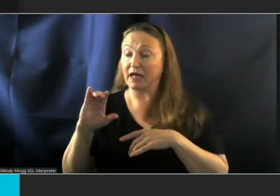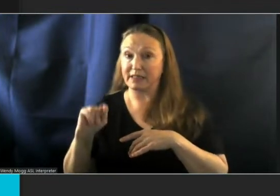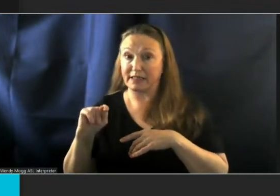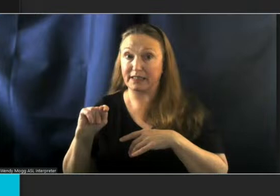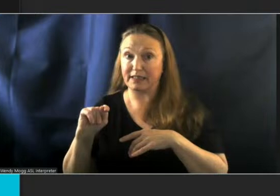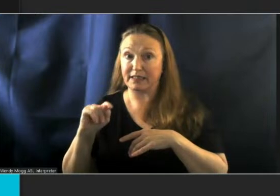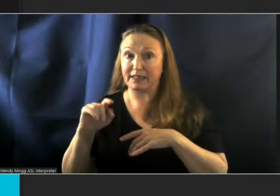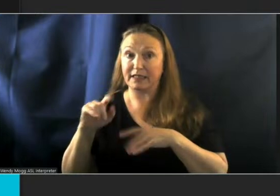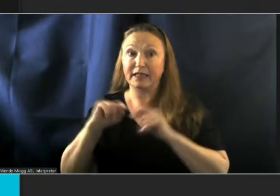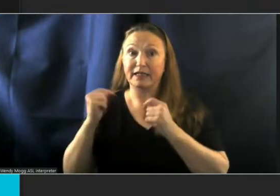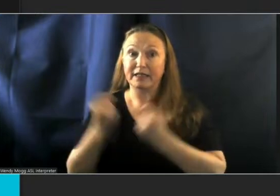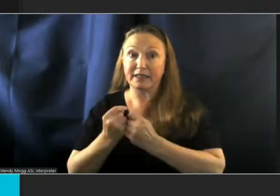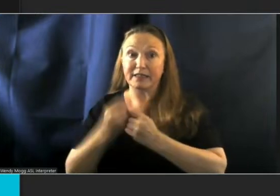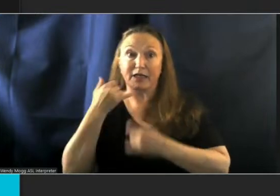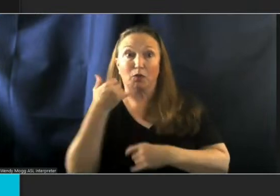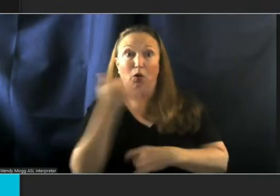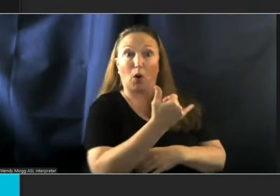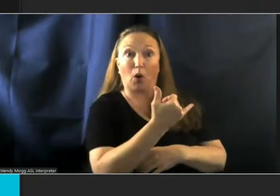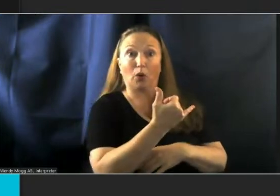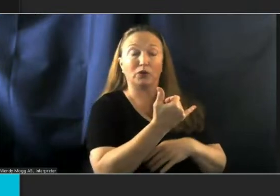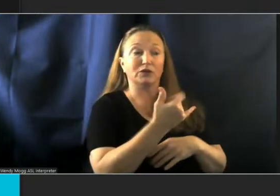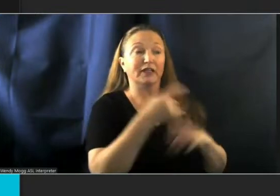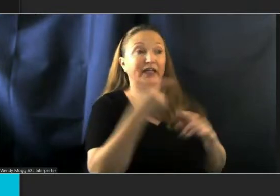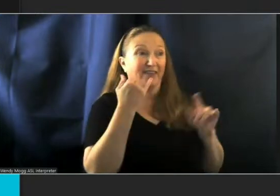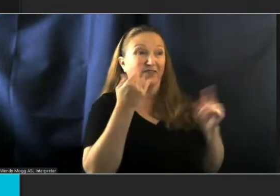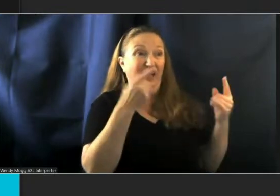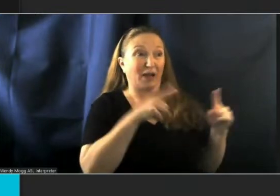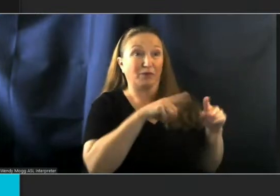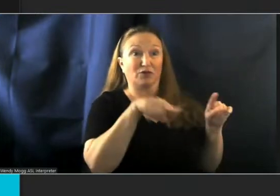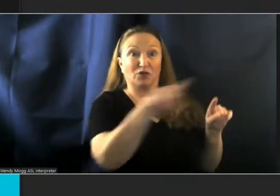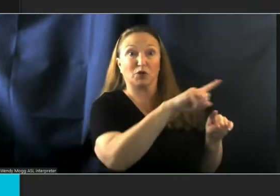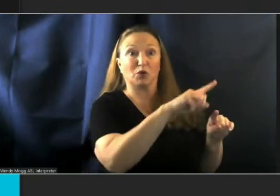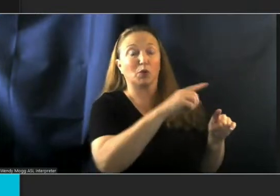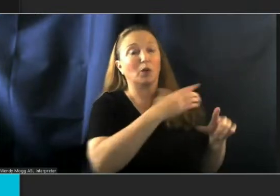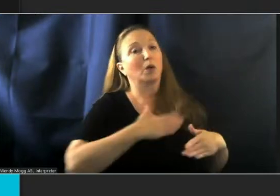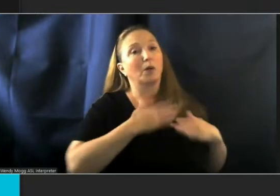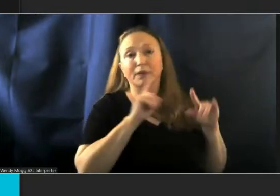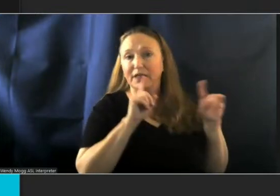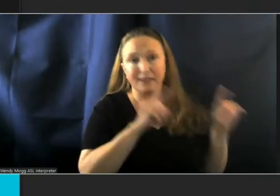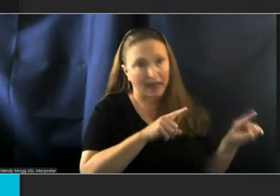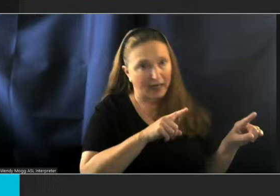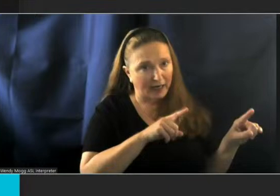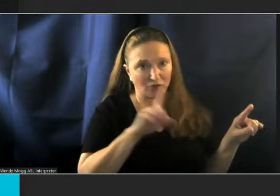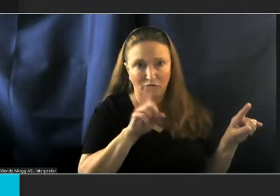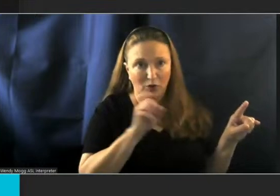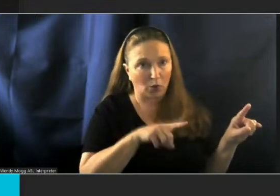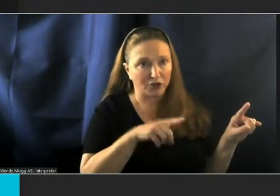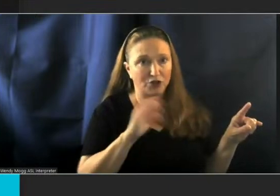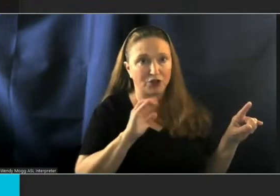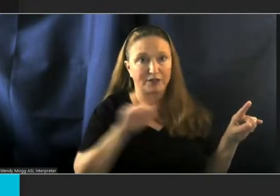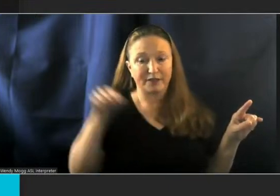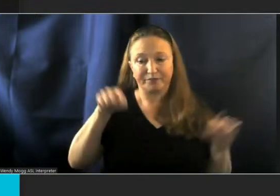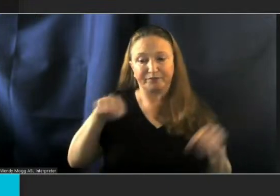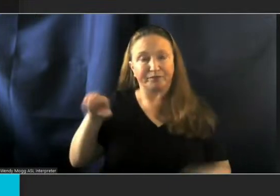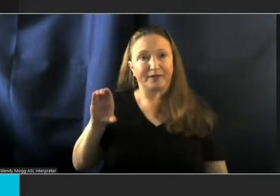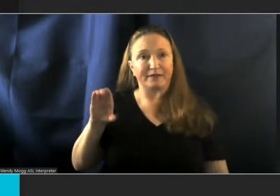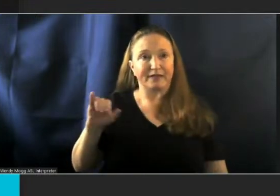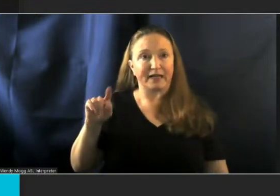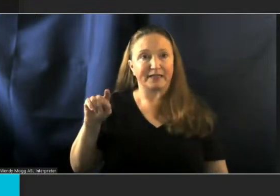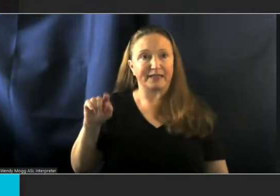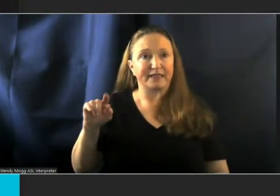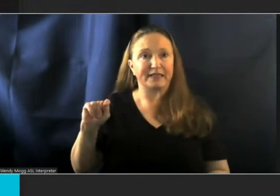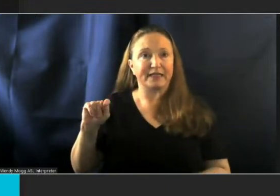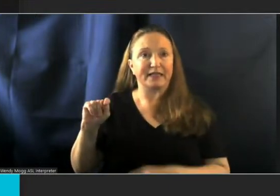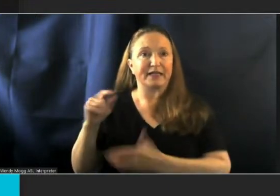call, please answer their questions. These, our team members are here to help. And what we do is every day, our